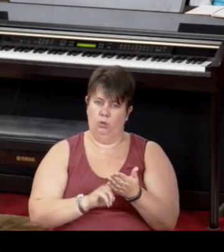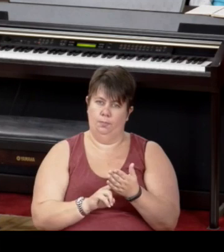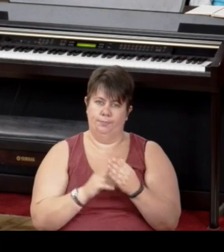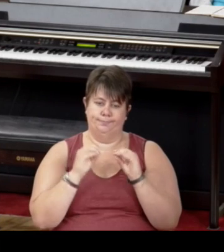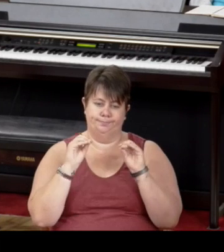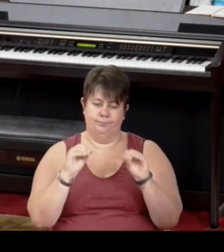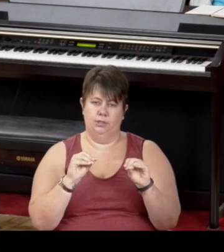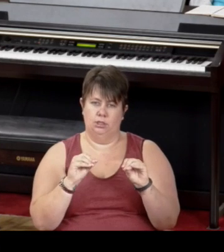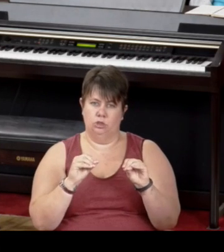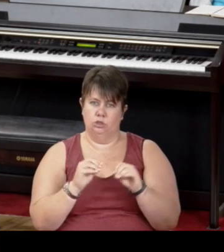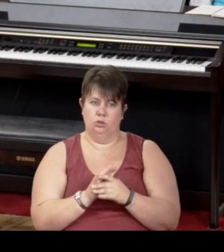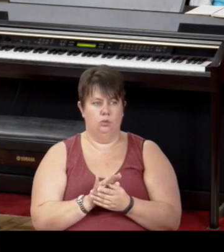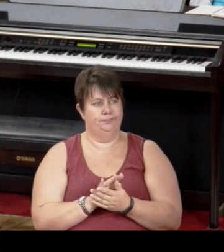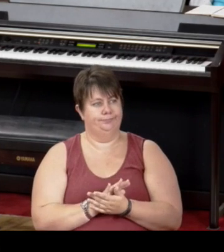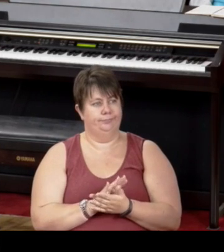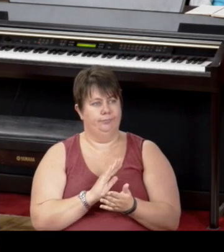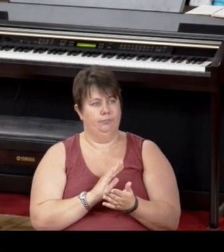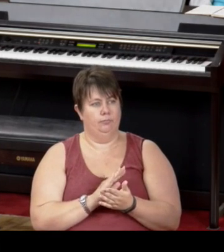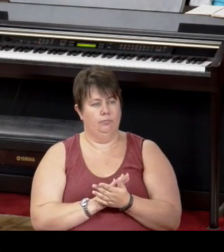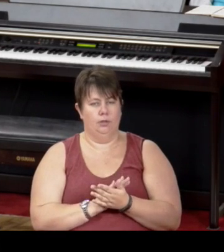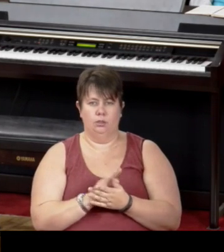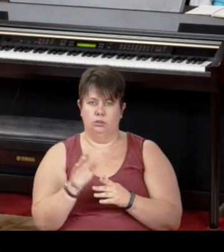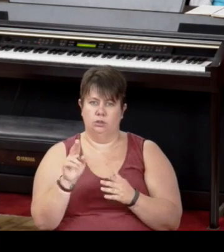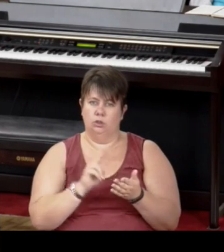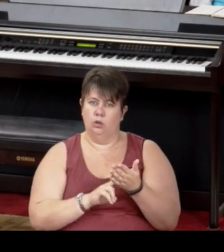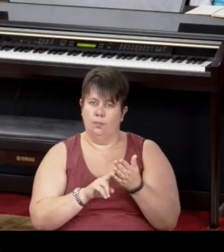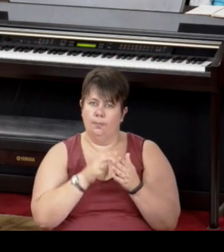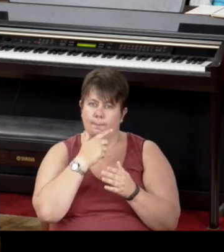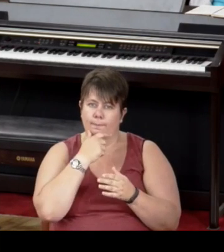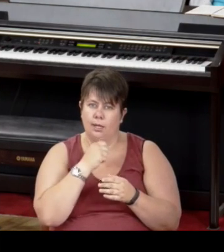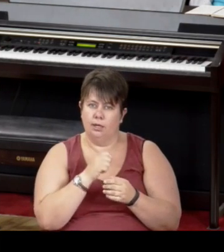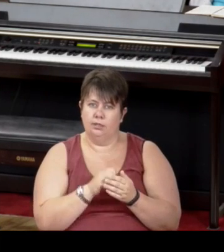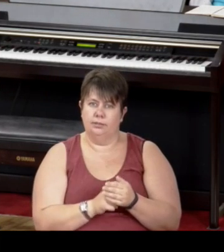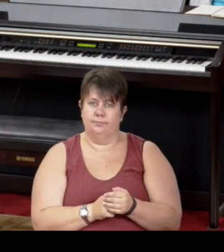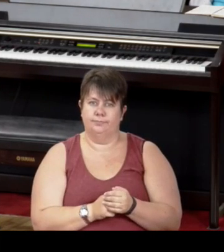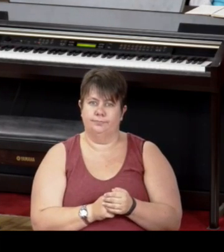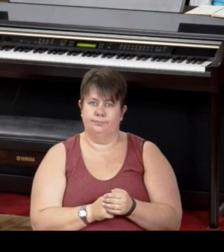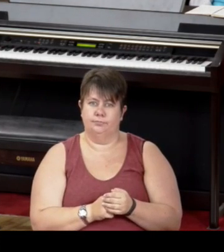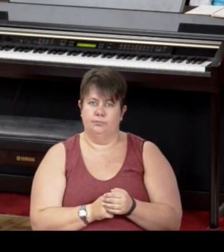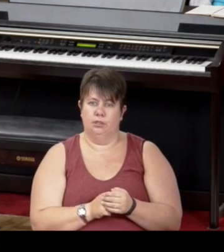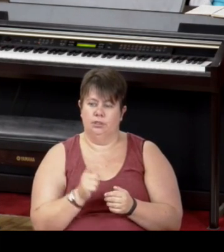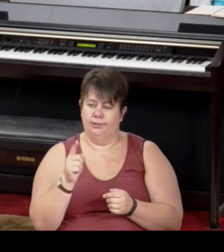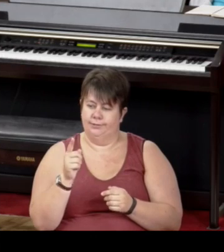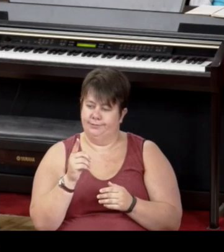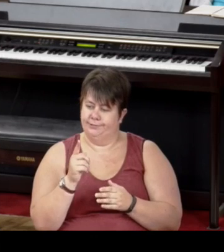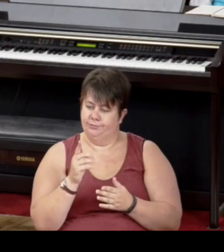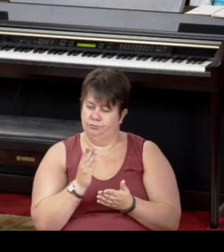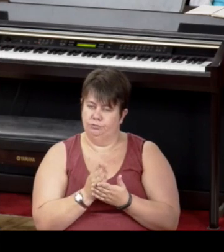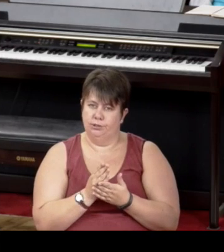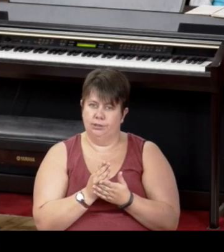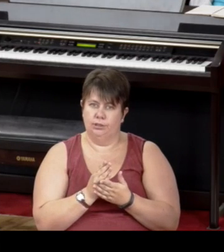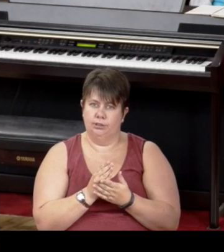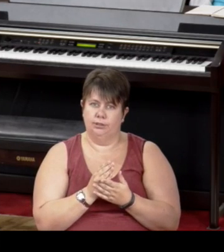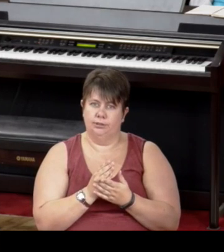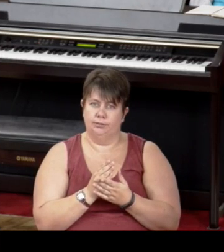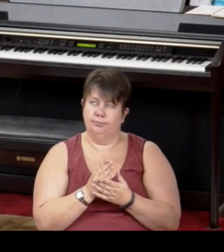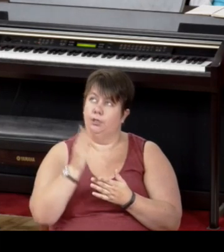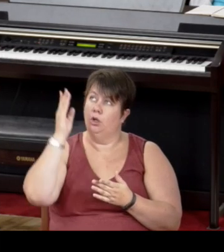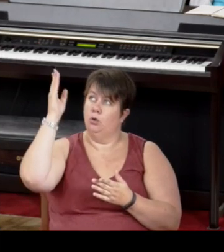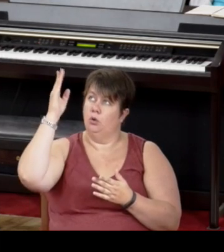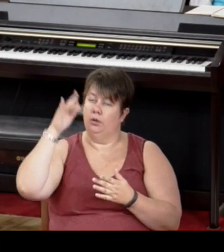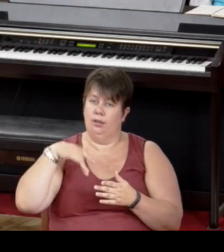just a holy man, as some people would have us believe. He is the one in whom God dwells in full